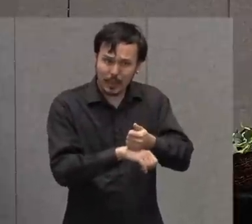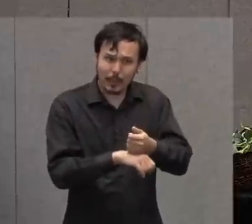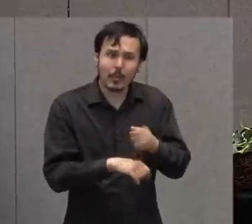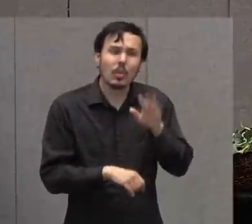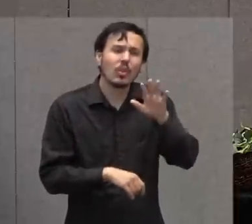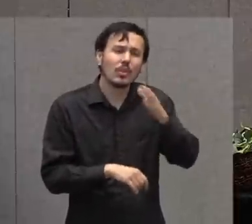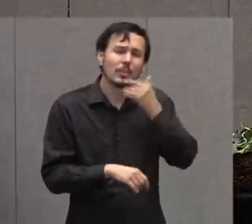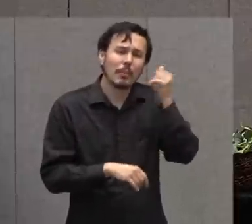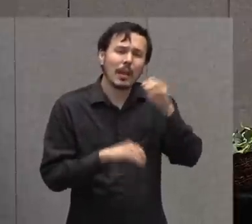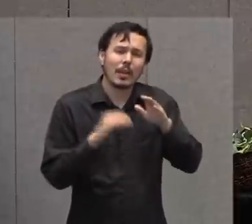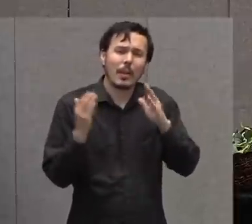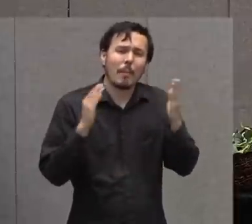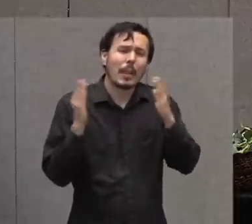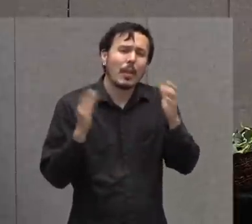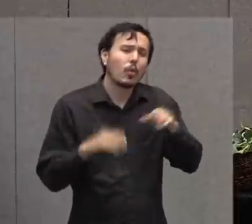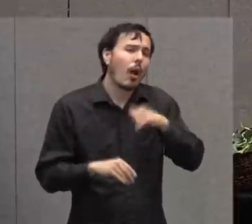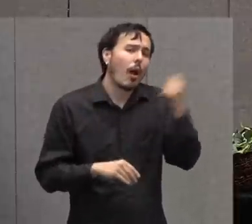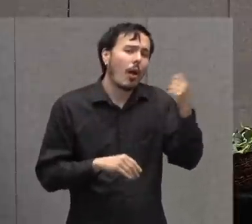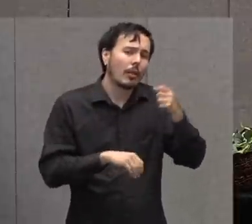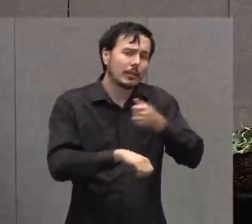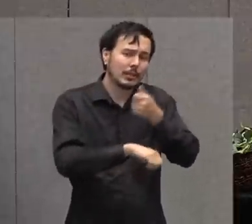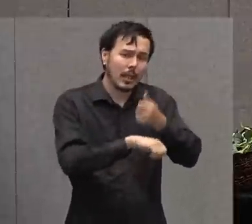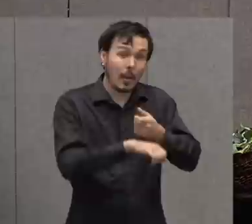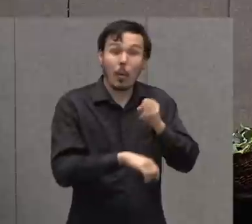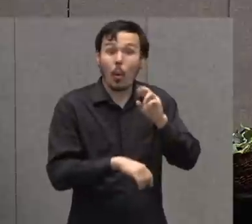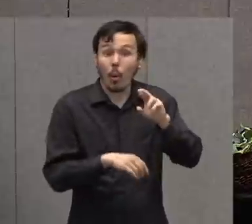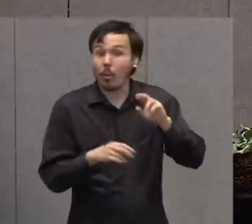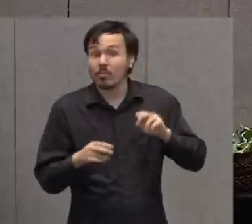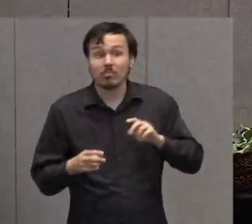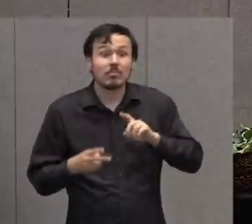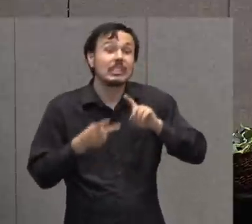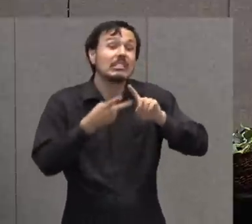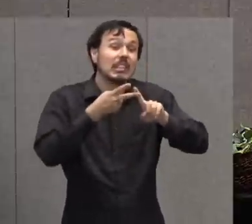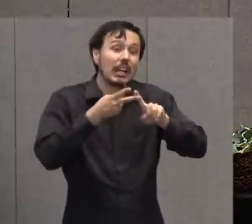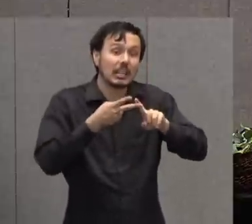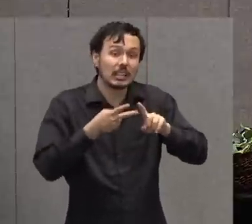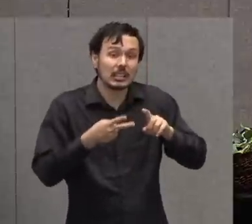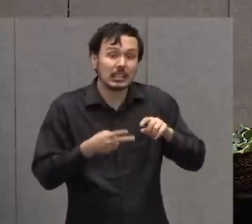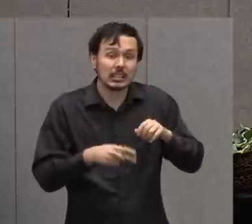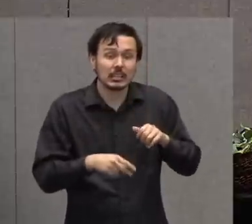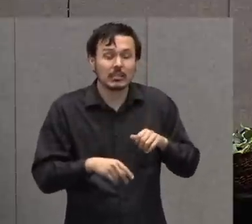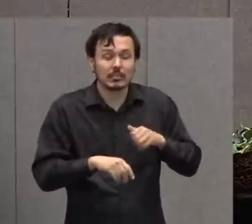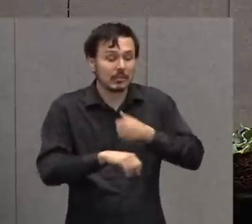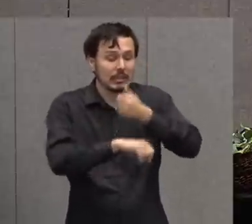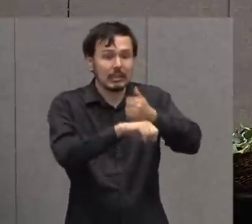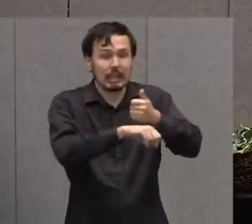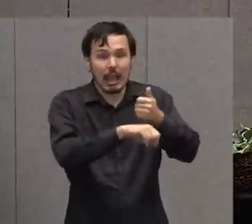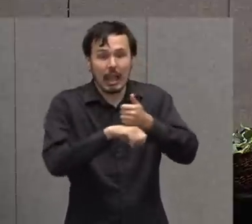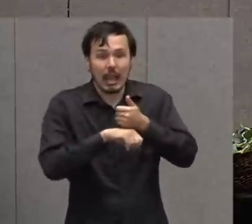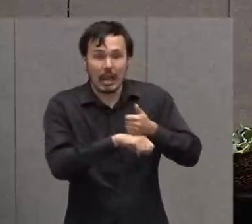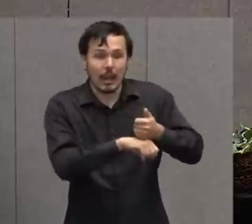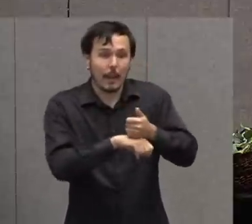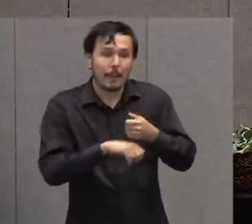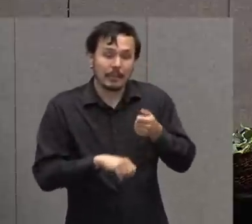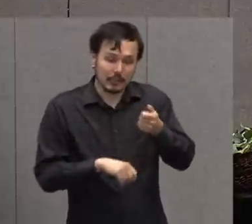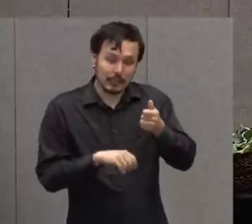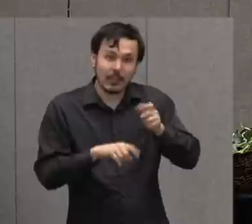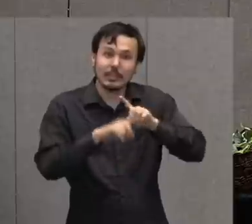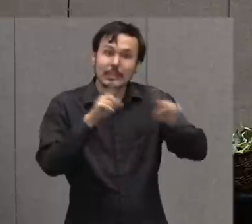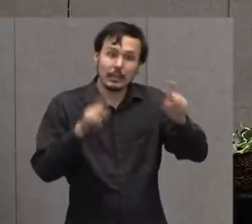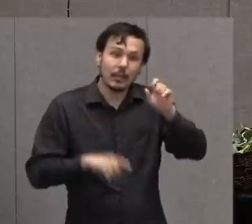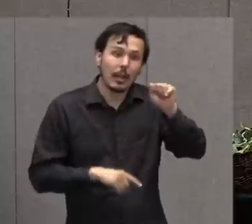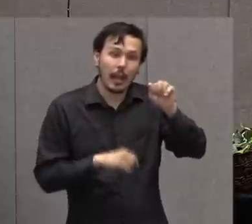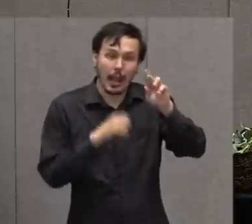better than one of the others? Or is there another arrangement or another number of tables, which would give you a different